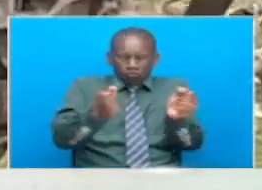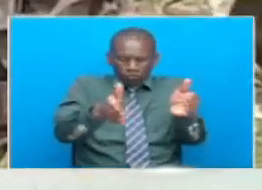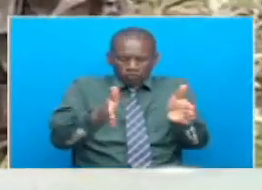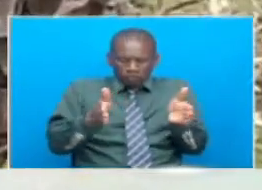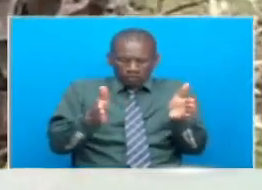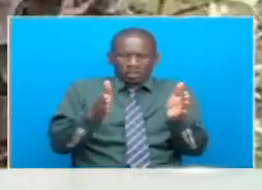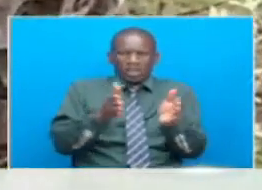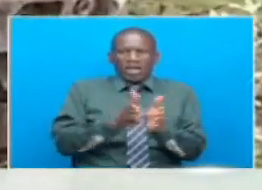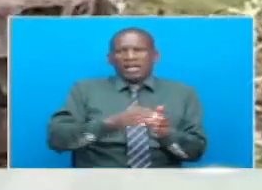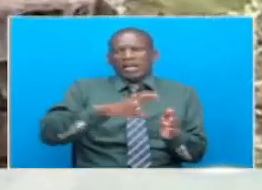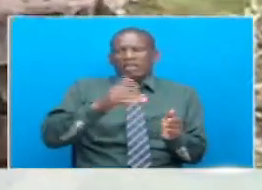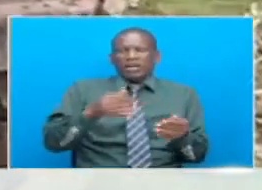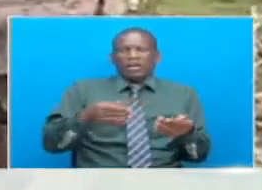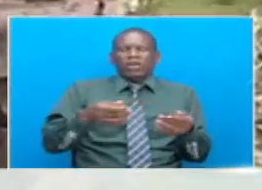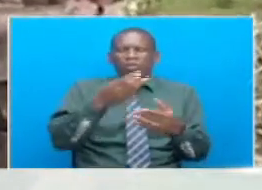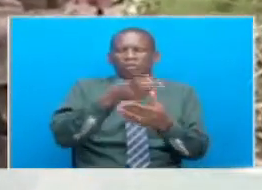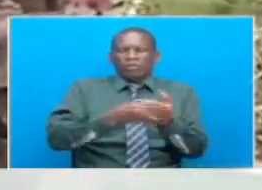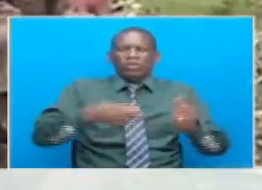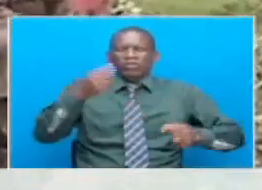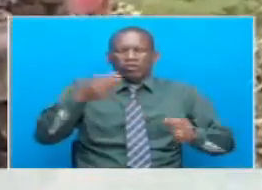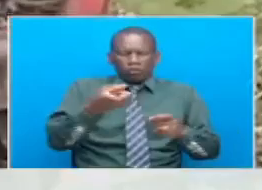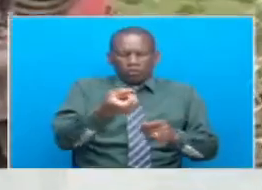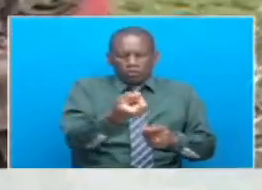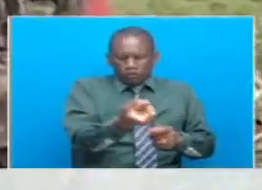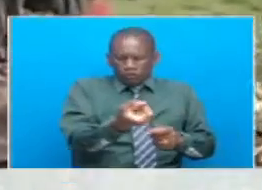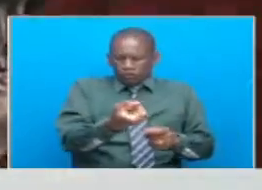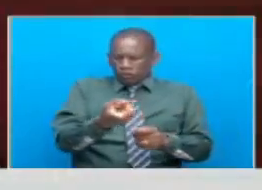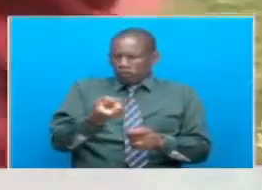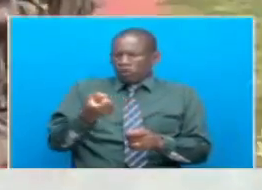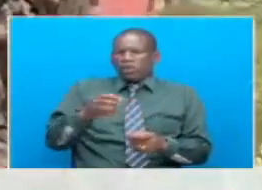with the wreckage of both vehicles